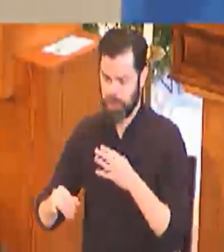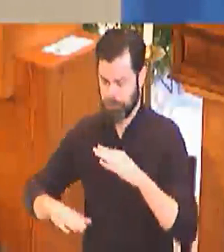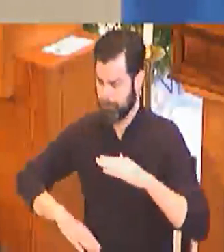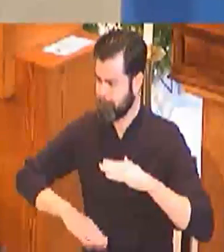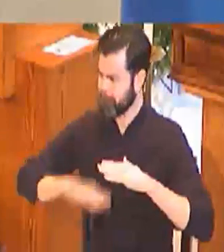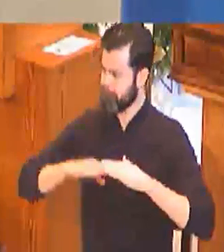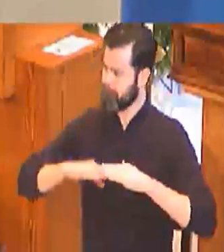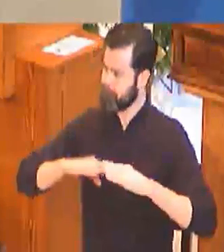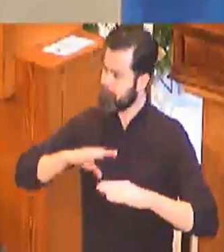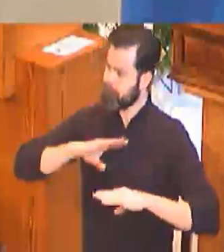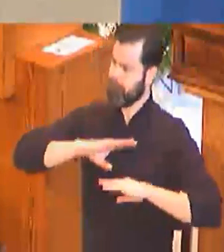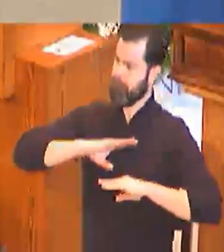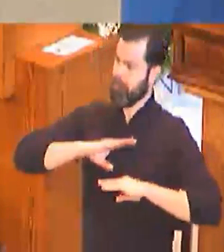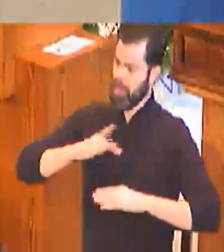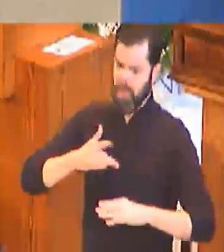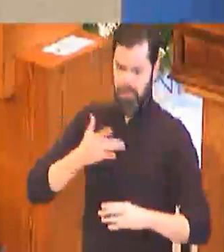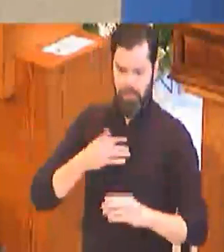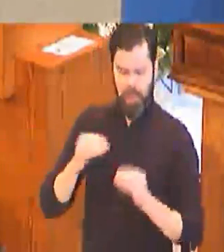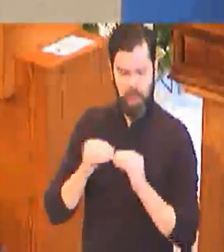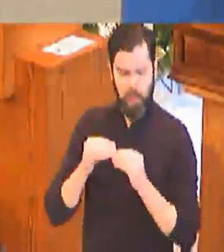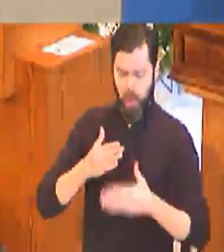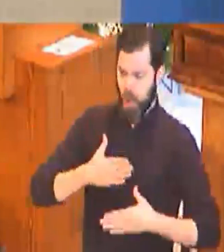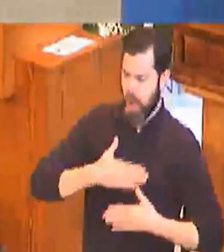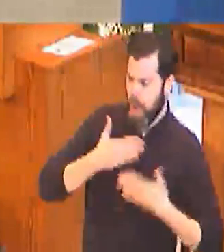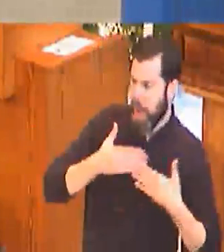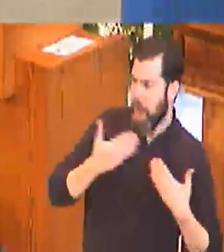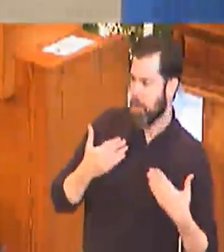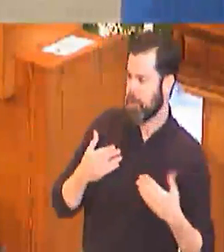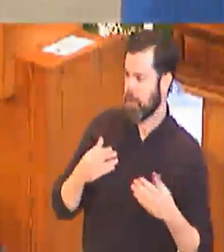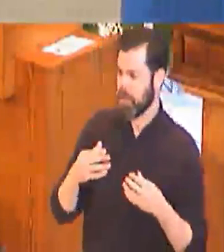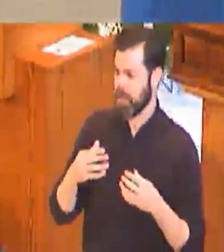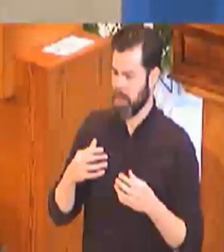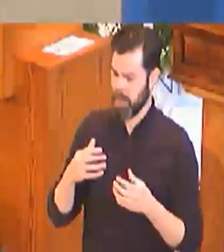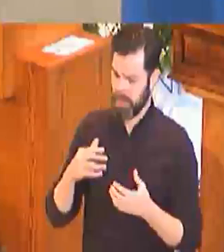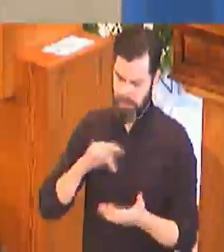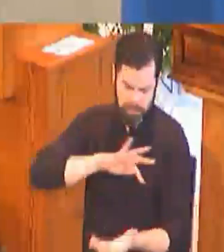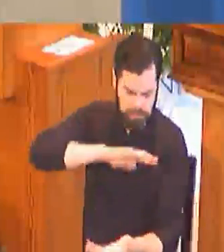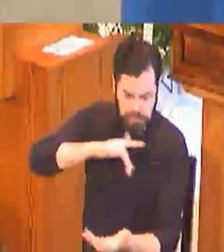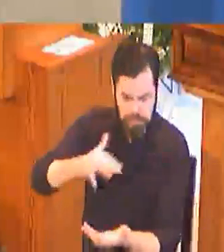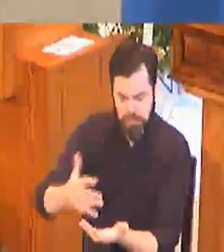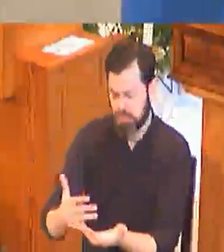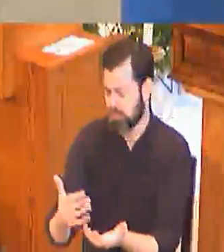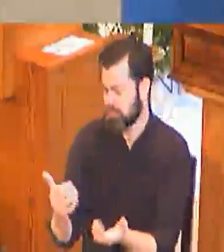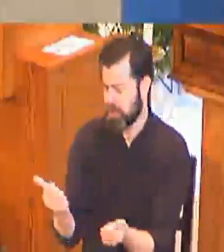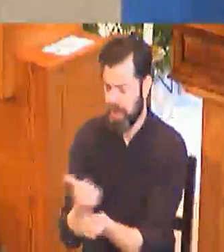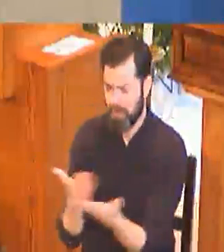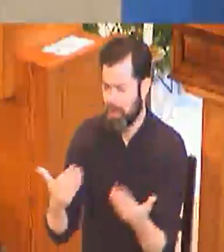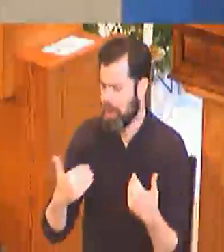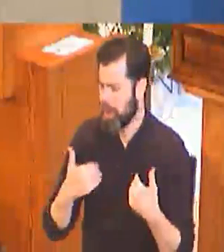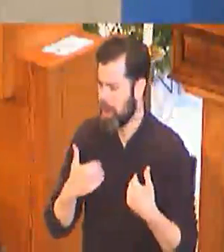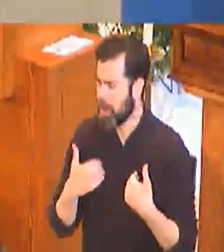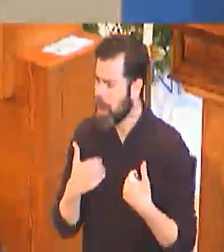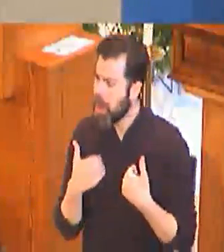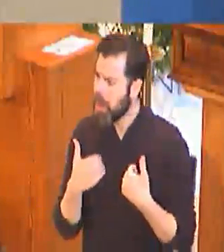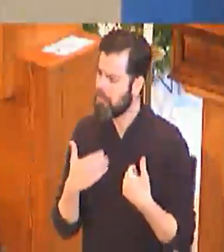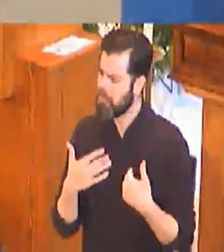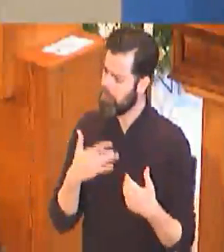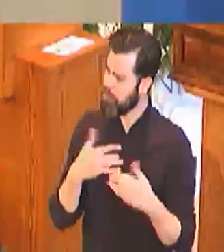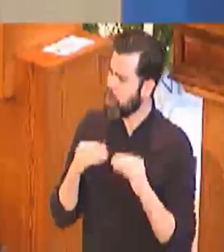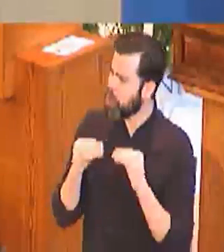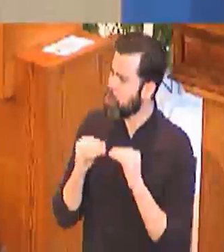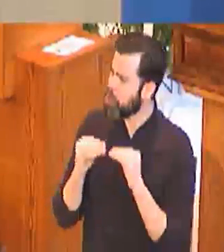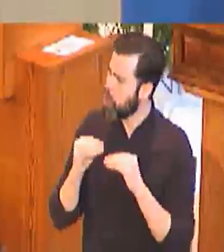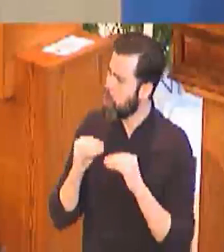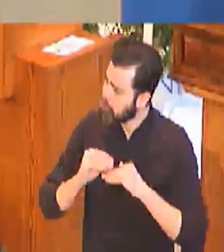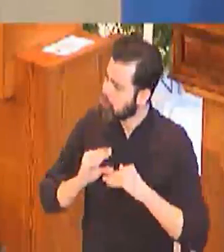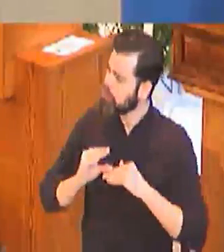prosperous, more abundant, more joyous, more peaceful, more of whatever it is that you are dreaming.